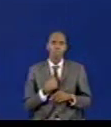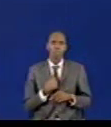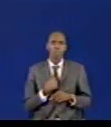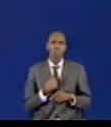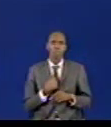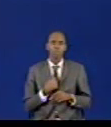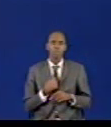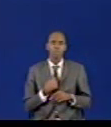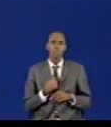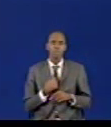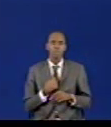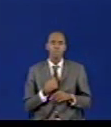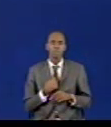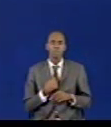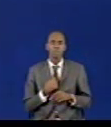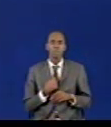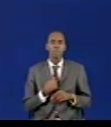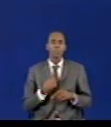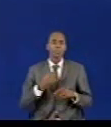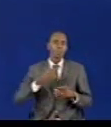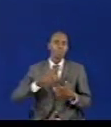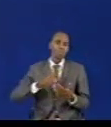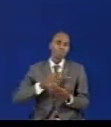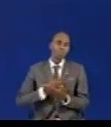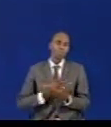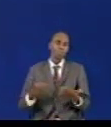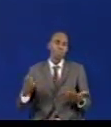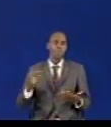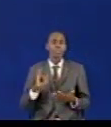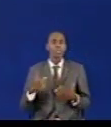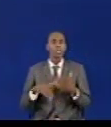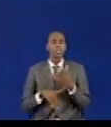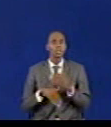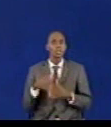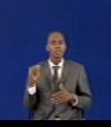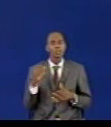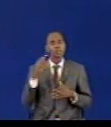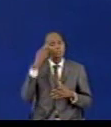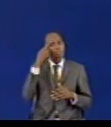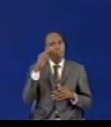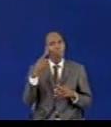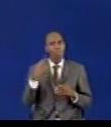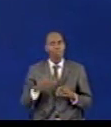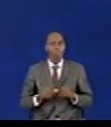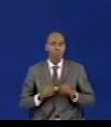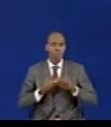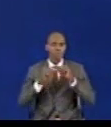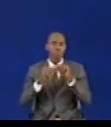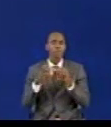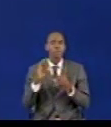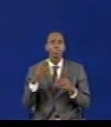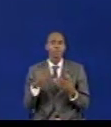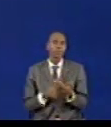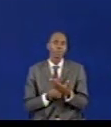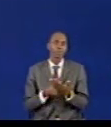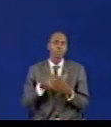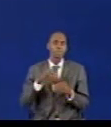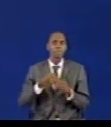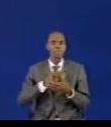falling out rather unto the furtherance of the gospel. Verse